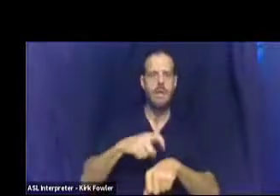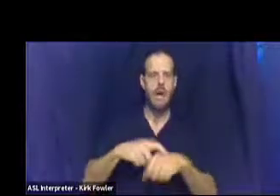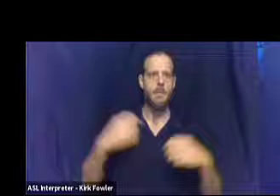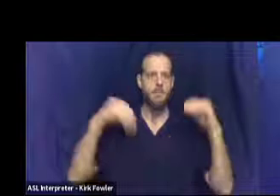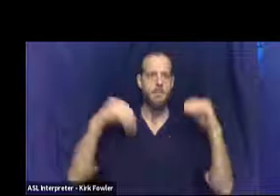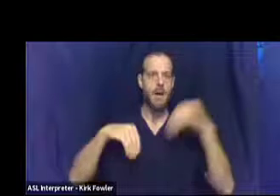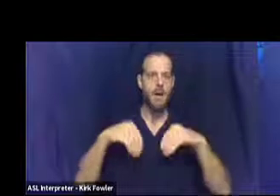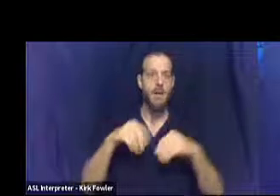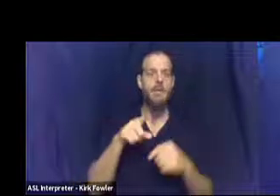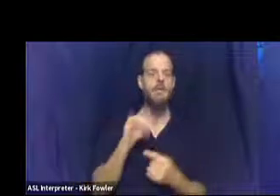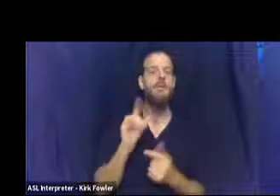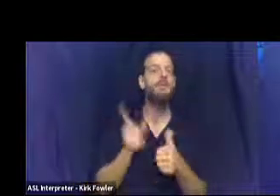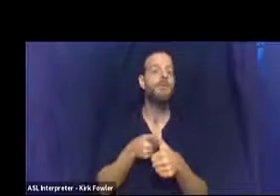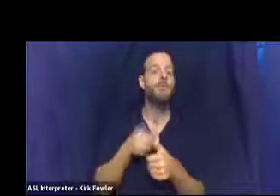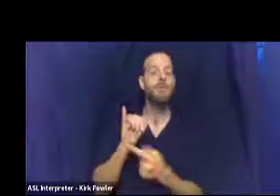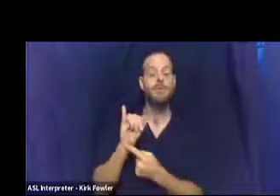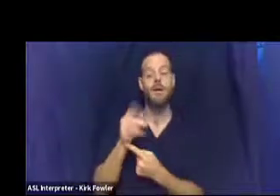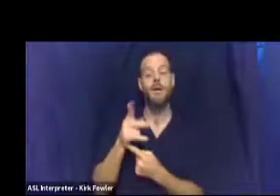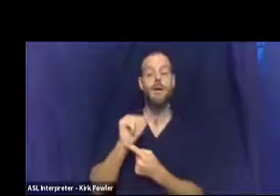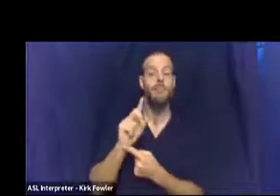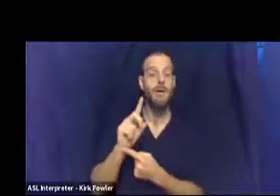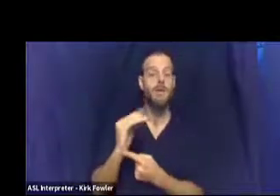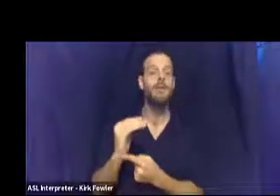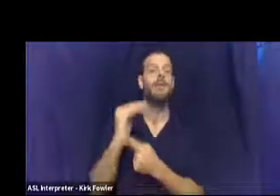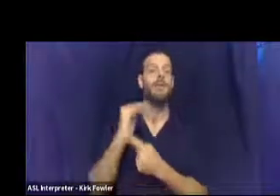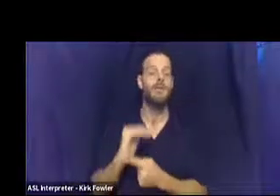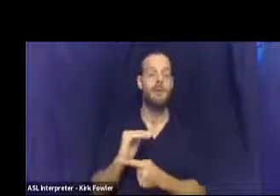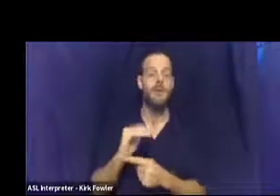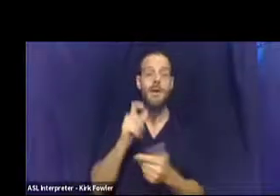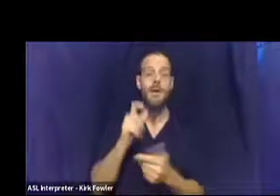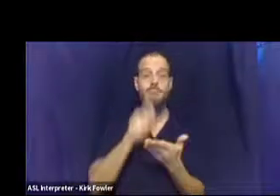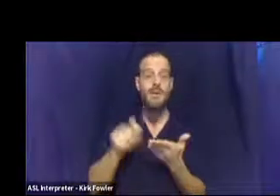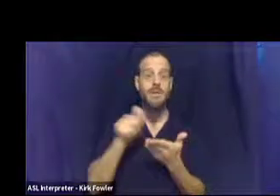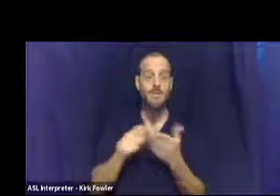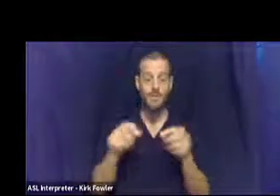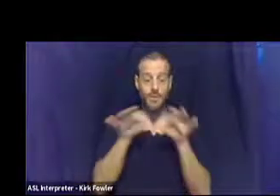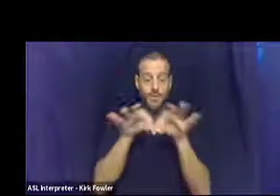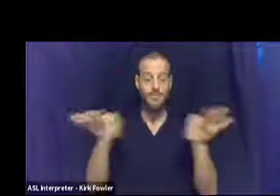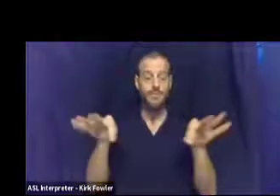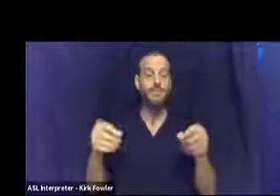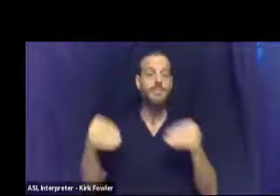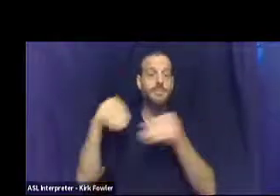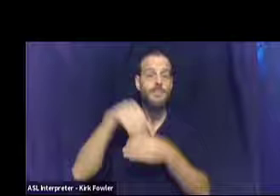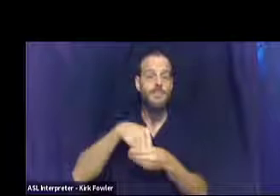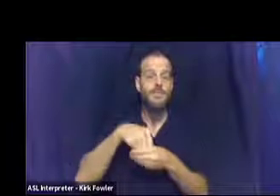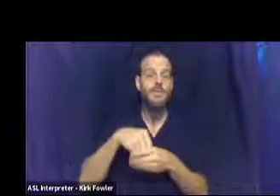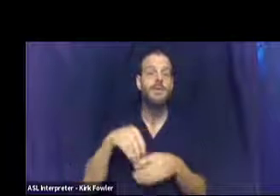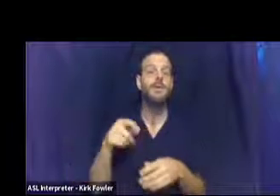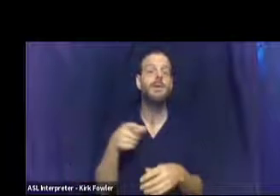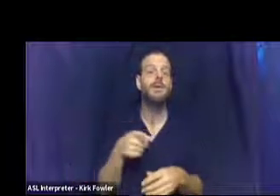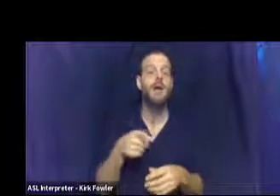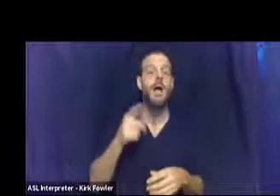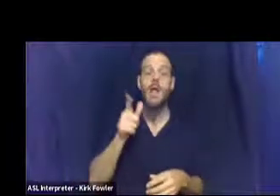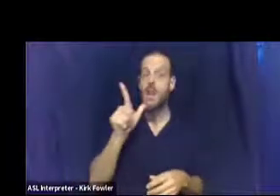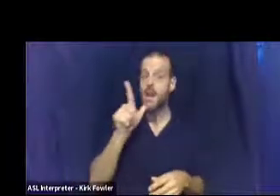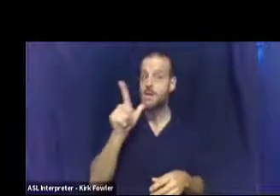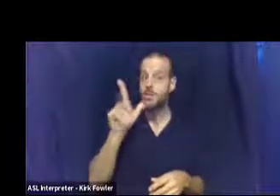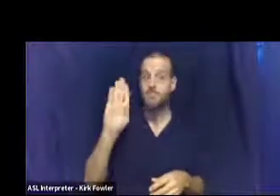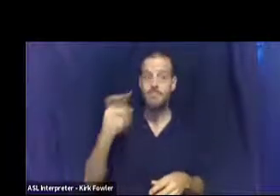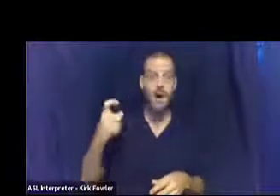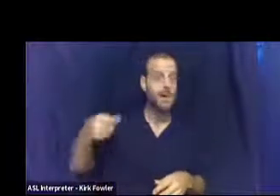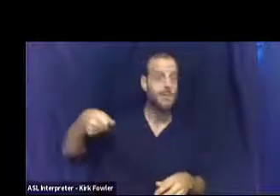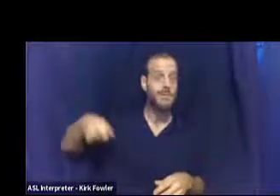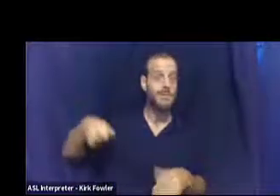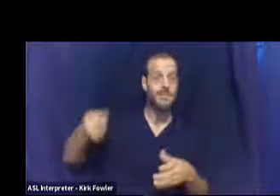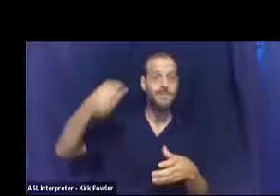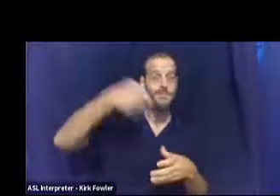iPad in and their pencil case and their lunchbox. And then the bottom has a spot for if the child is very time oriented, you